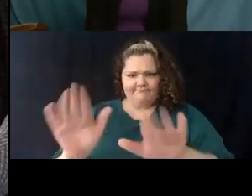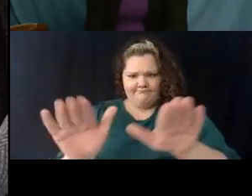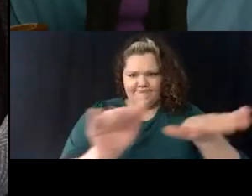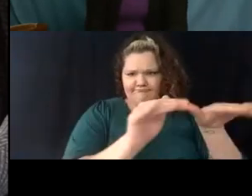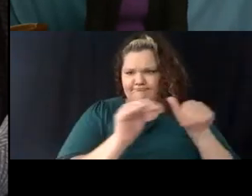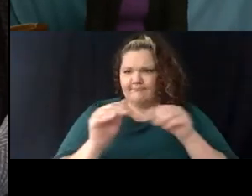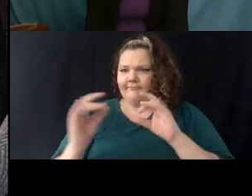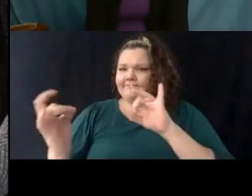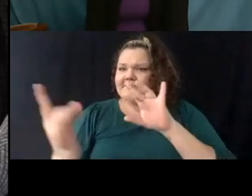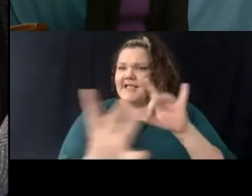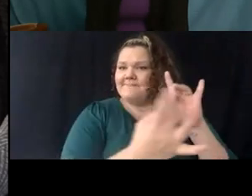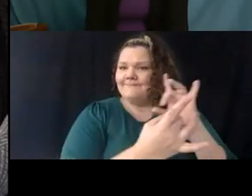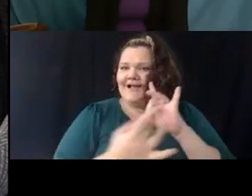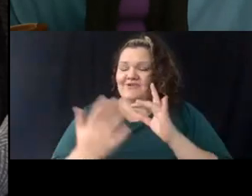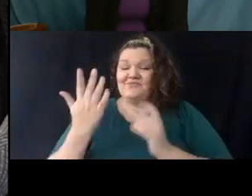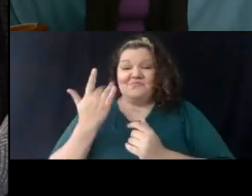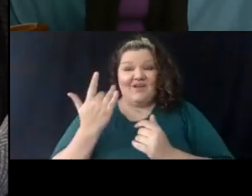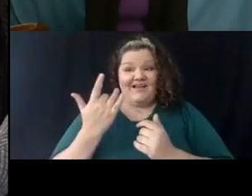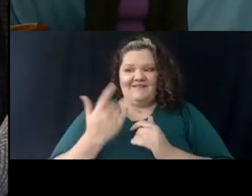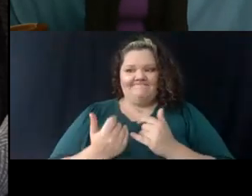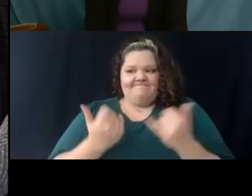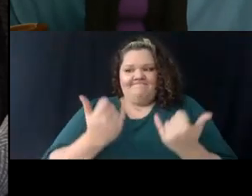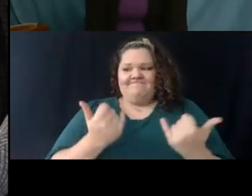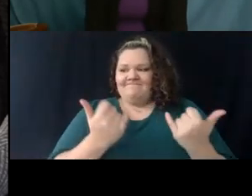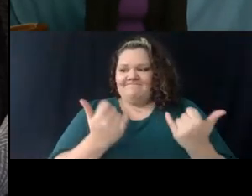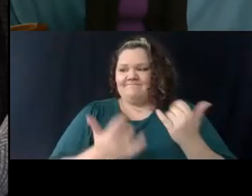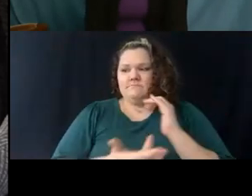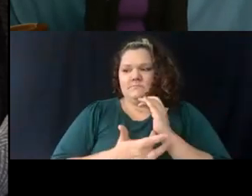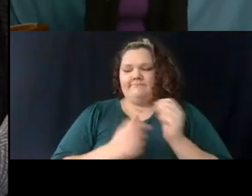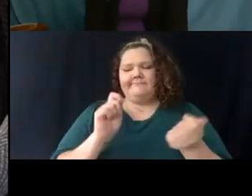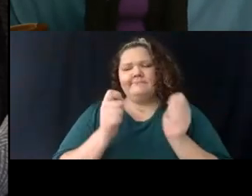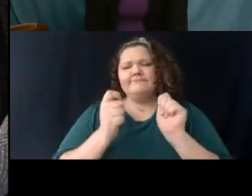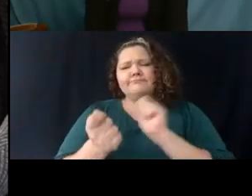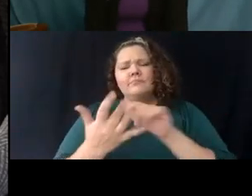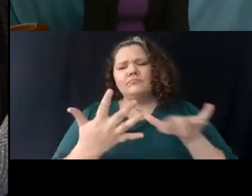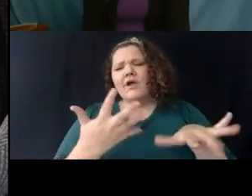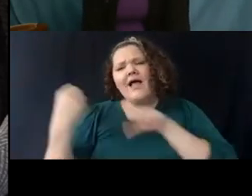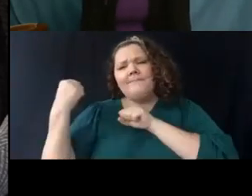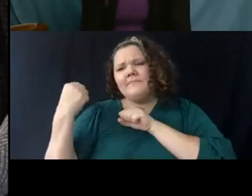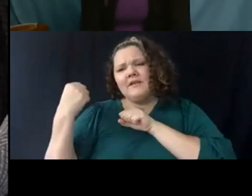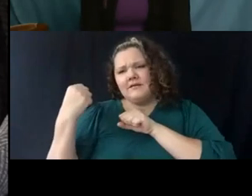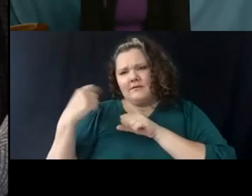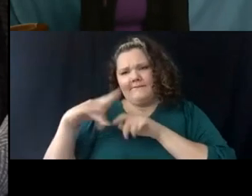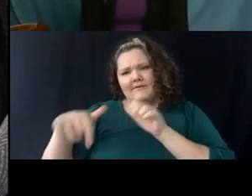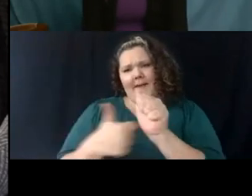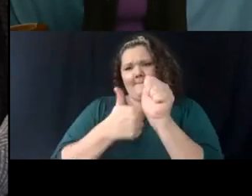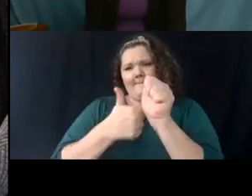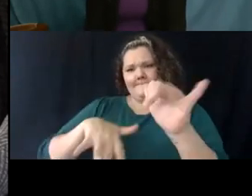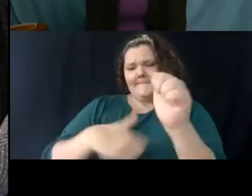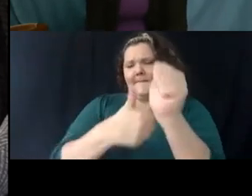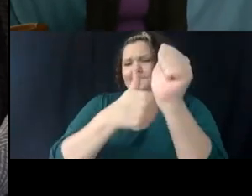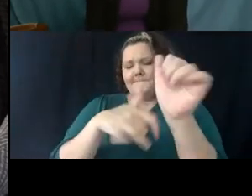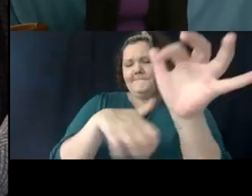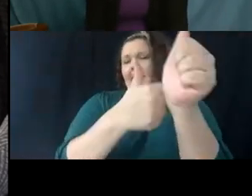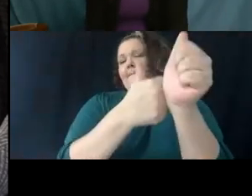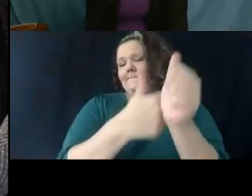When you're sharing your content with individuals, make sure that you very specifically ask for